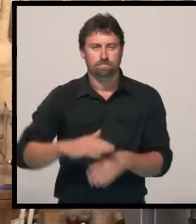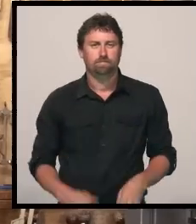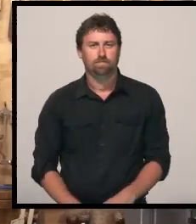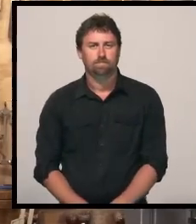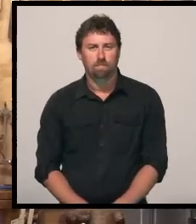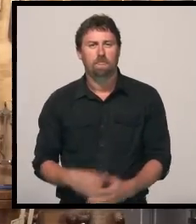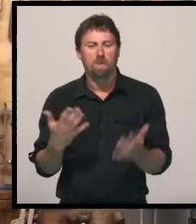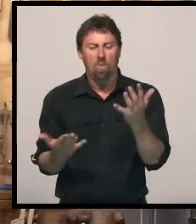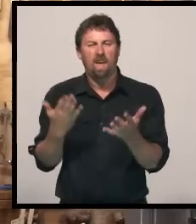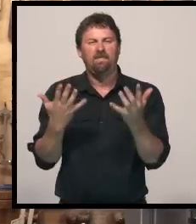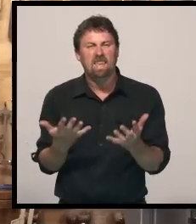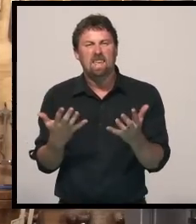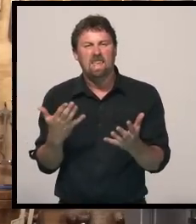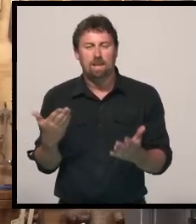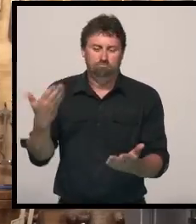A heavy weight.